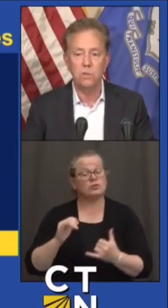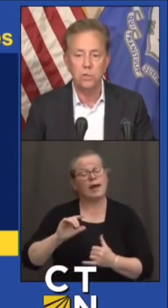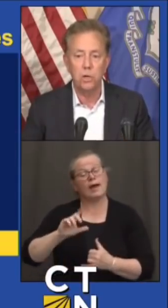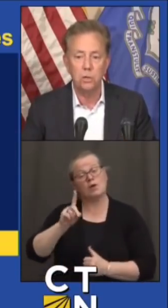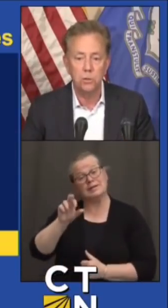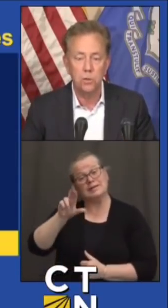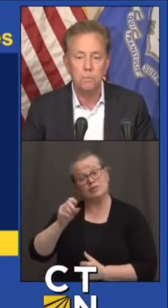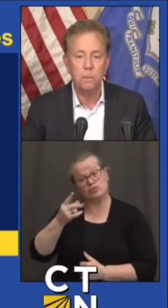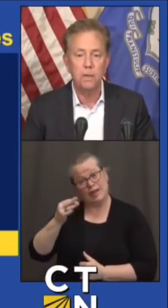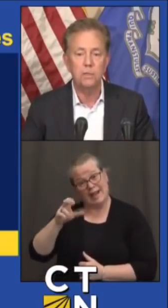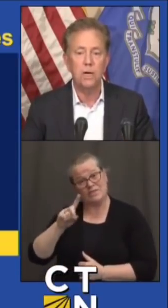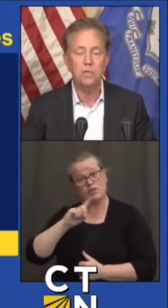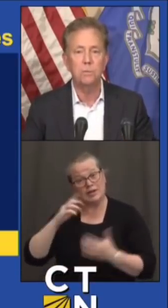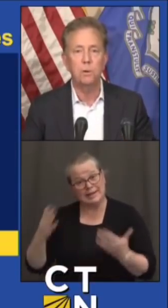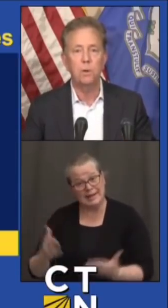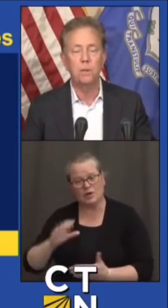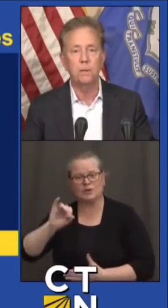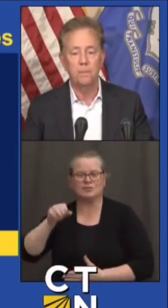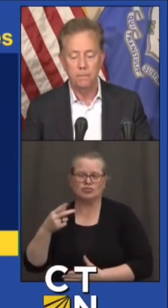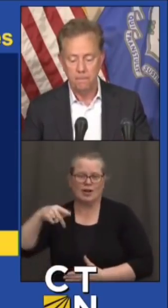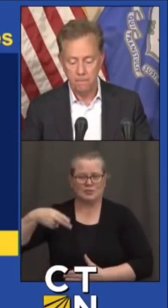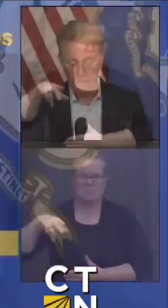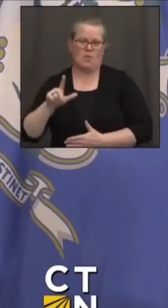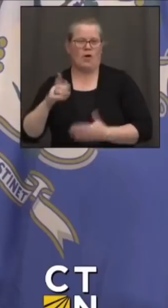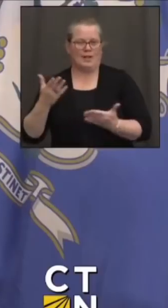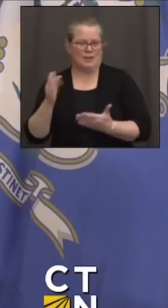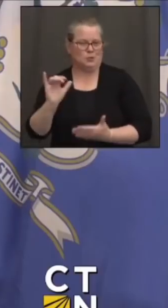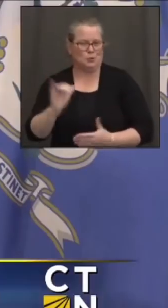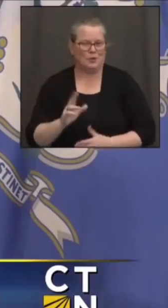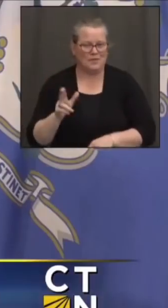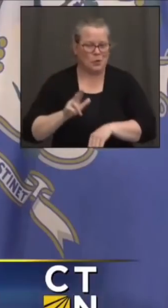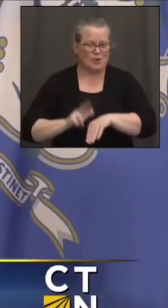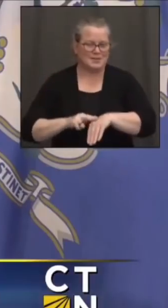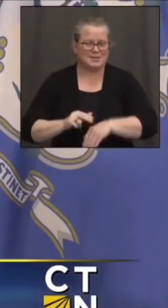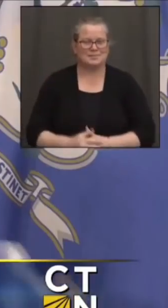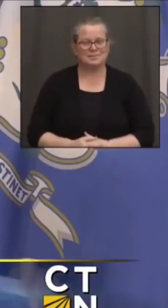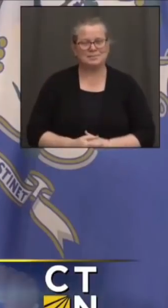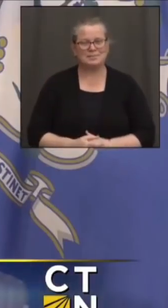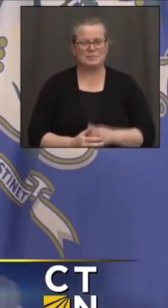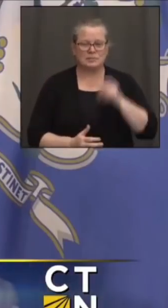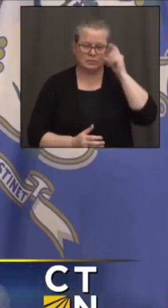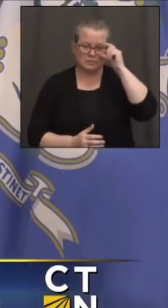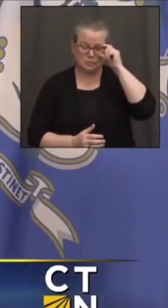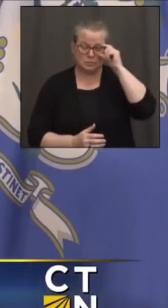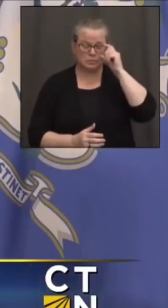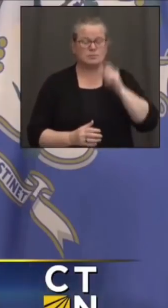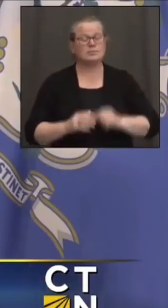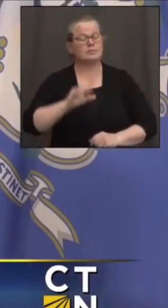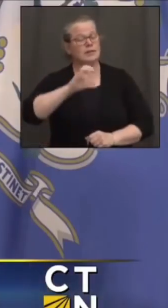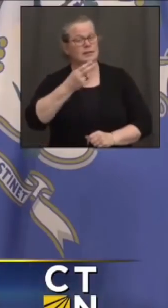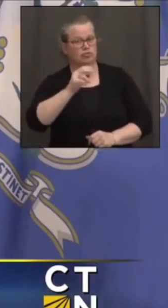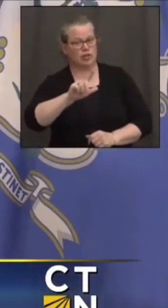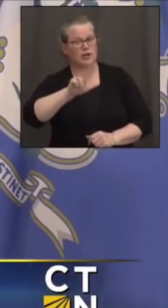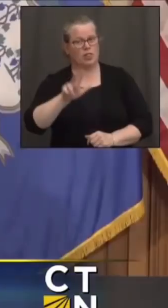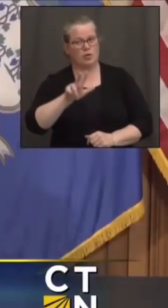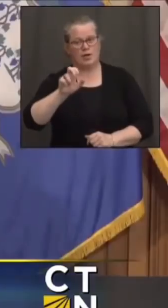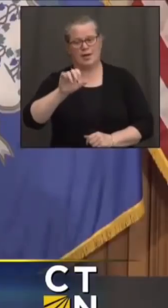is here, of course, joined by Josh and Paul. Channel 3 Eyewitness